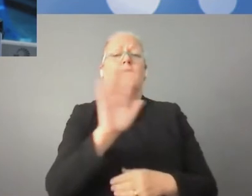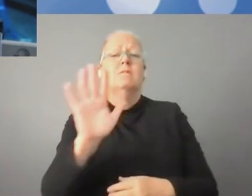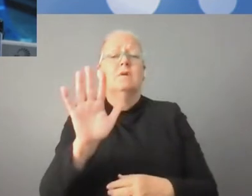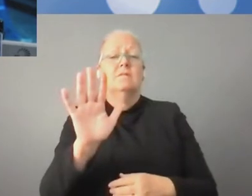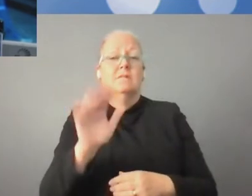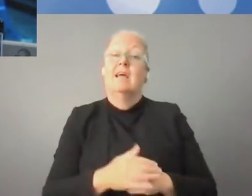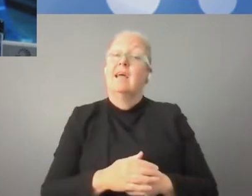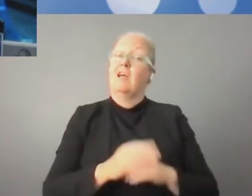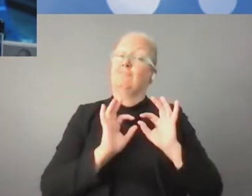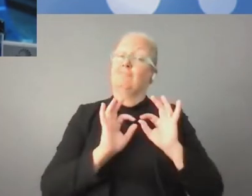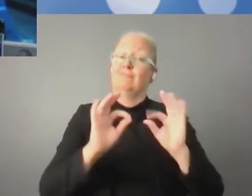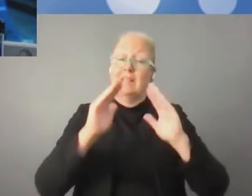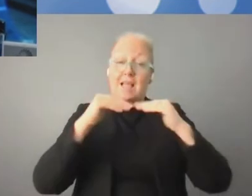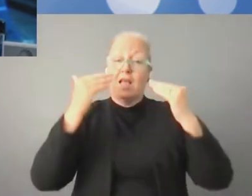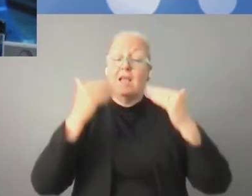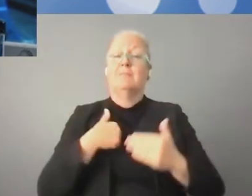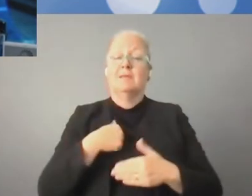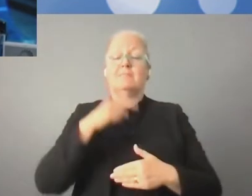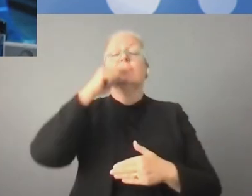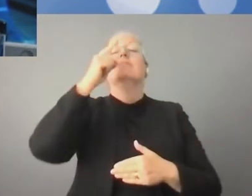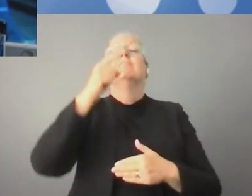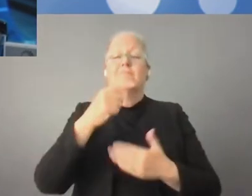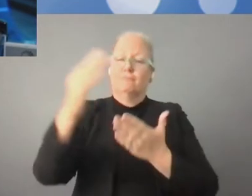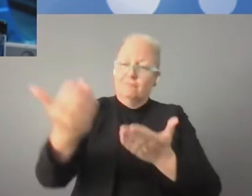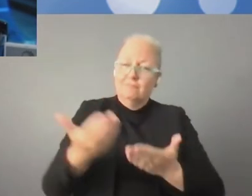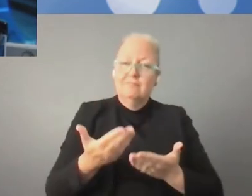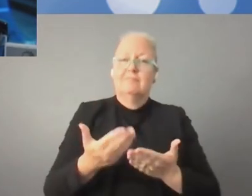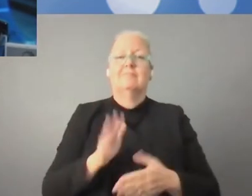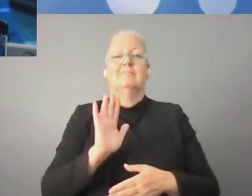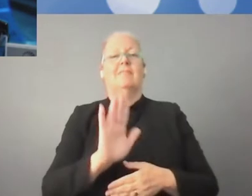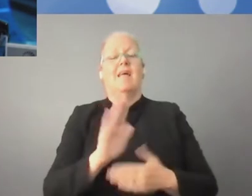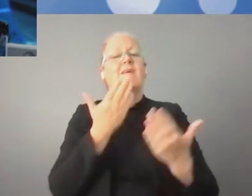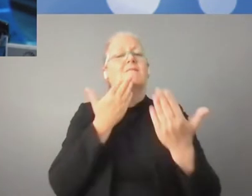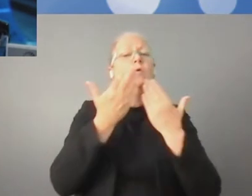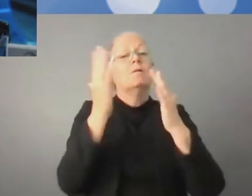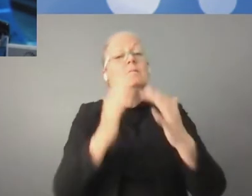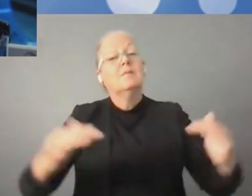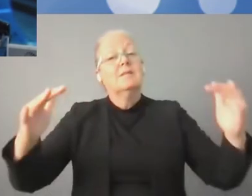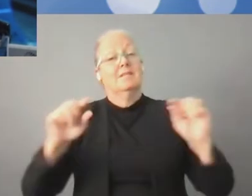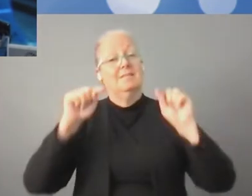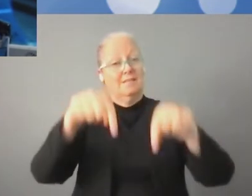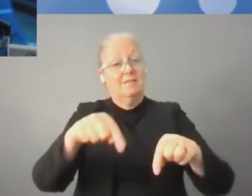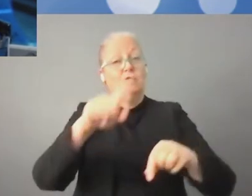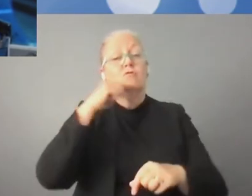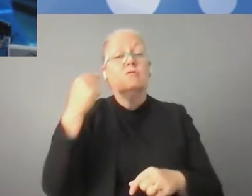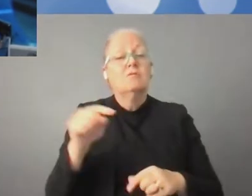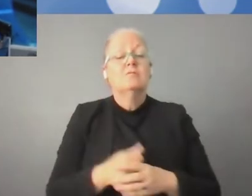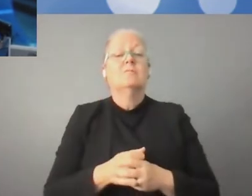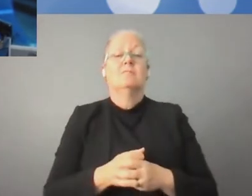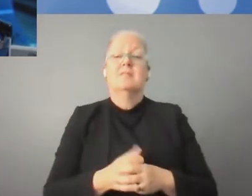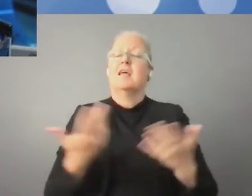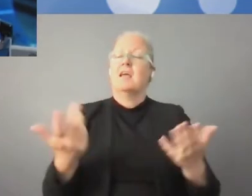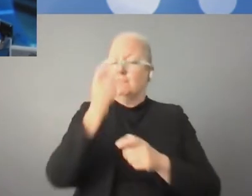honor for russia to host the anniversary forum and this is part of recognition of the